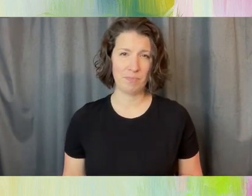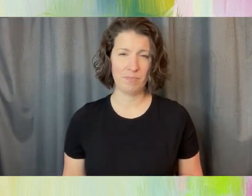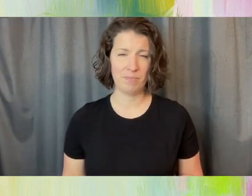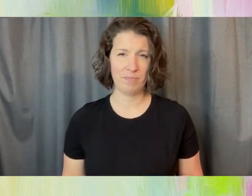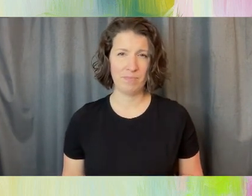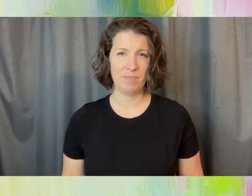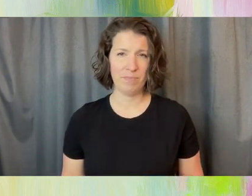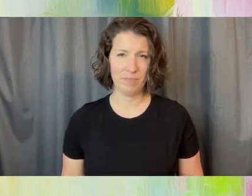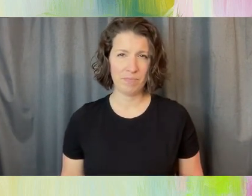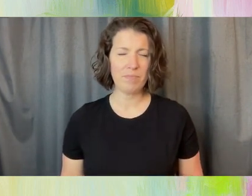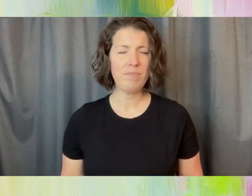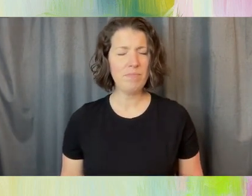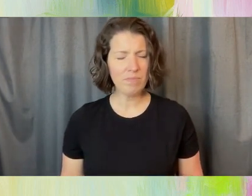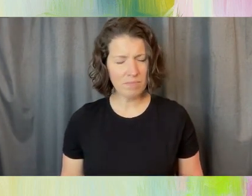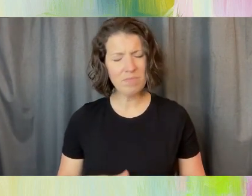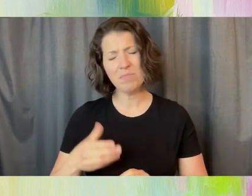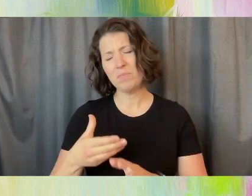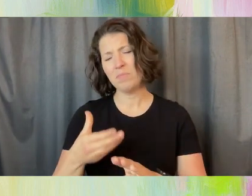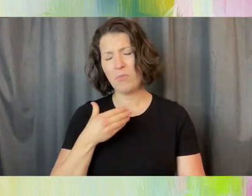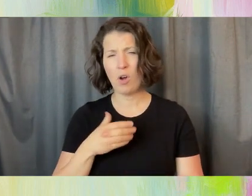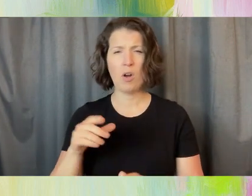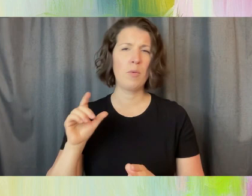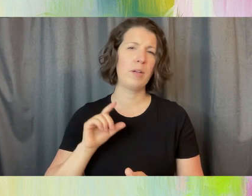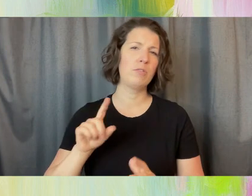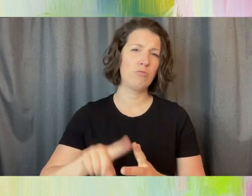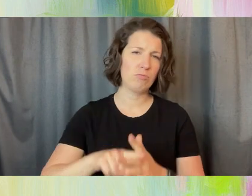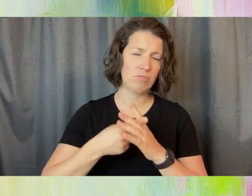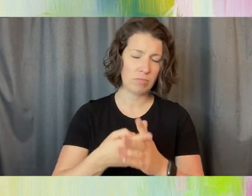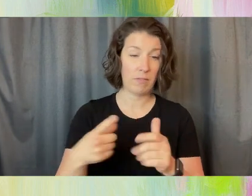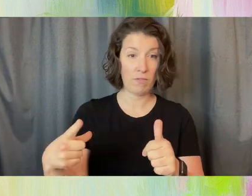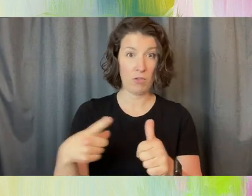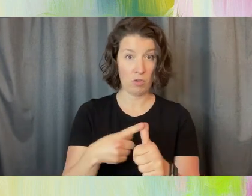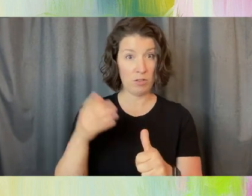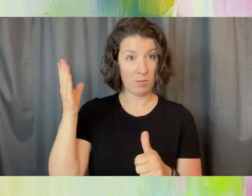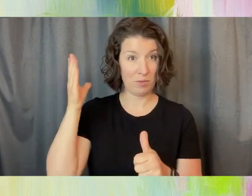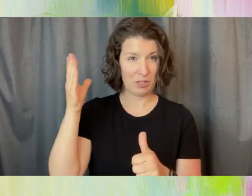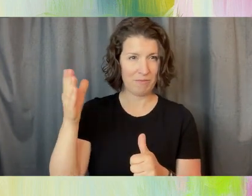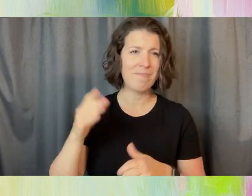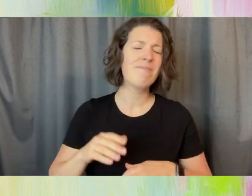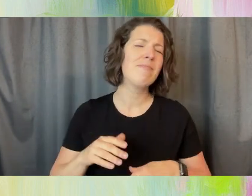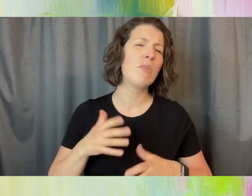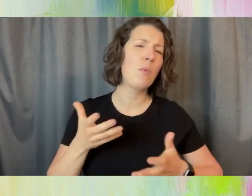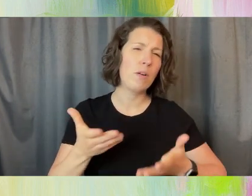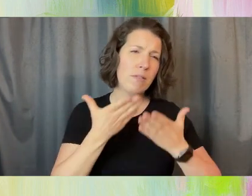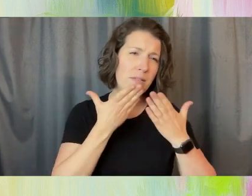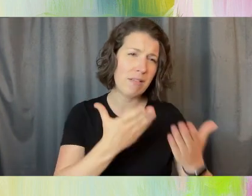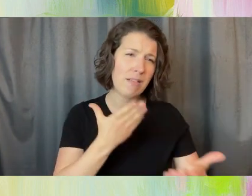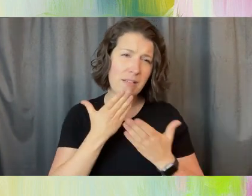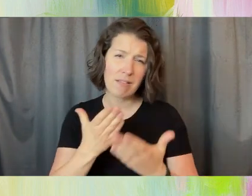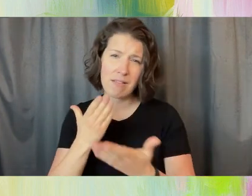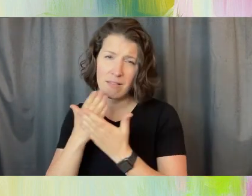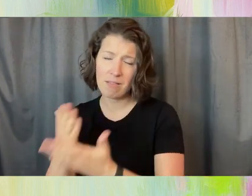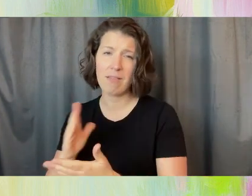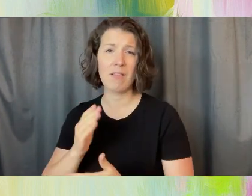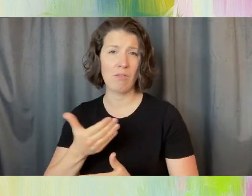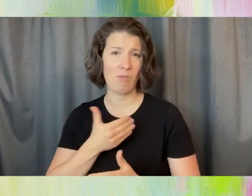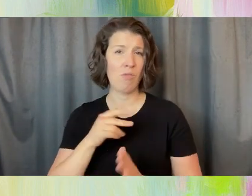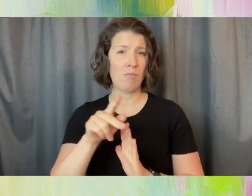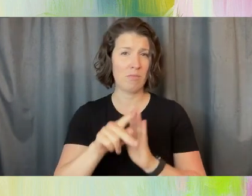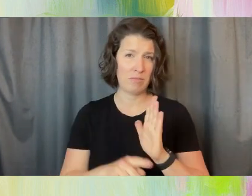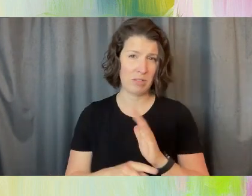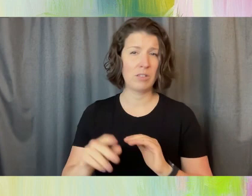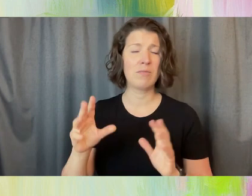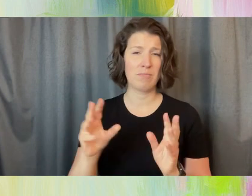So before we go into our first presentation, I just wanted to thank our policy consortium members, without whom